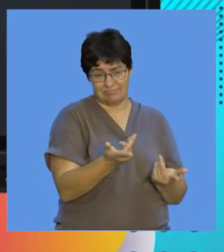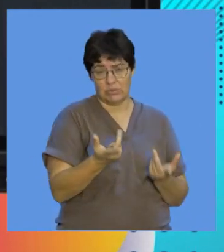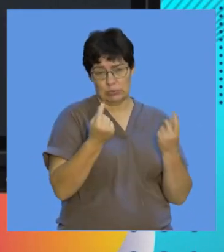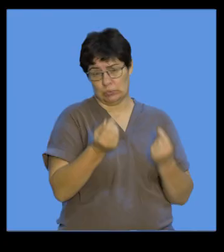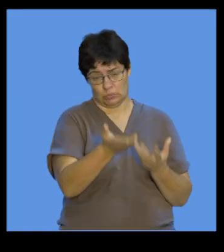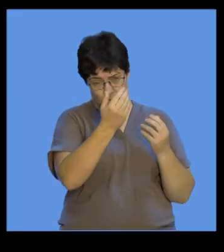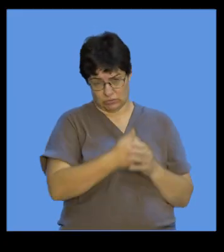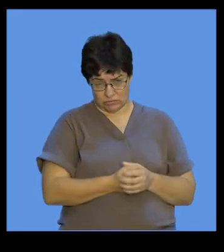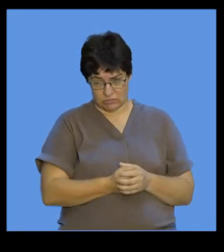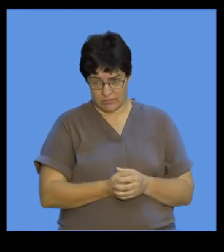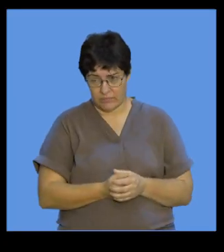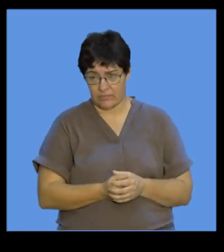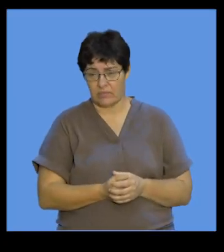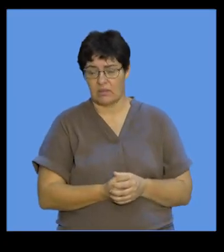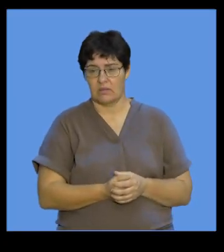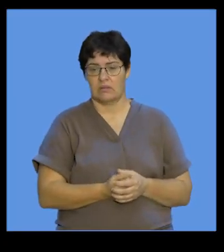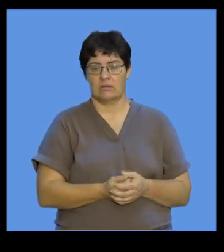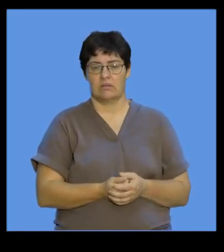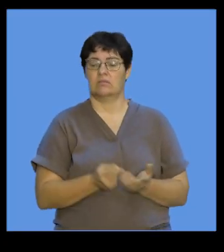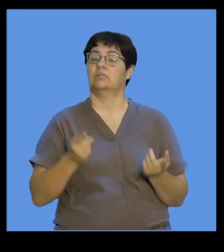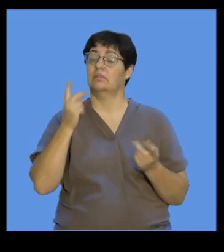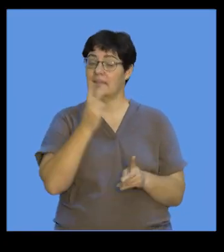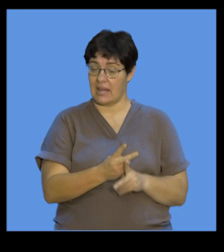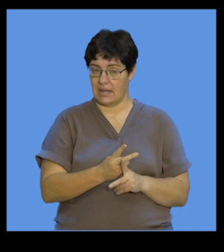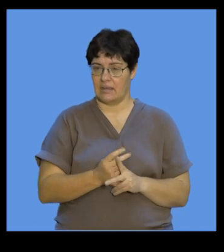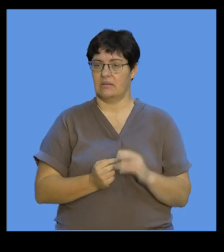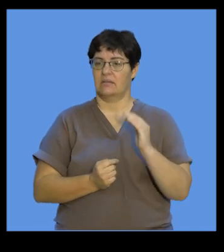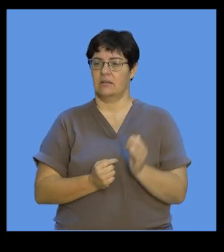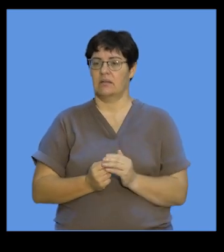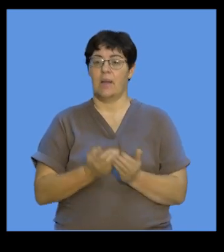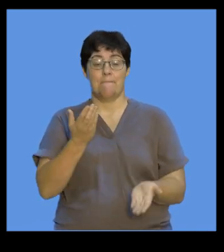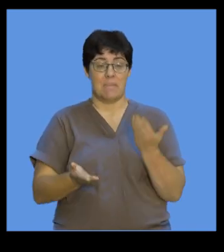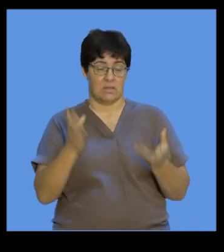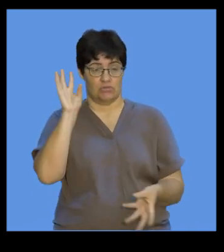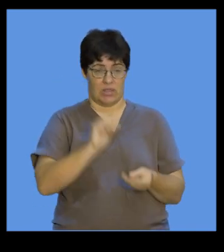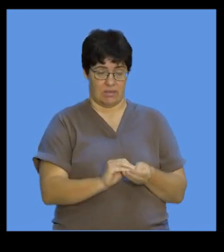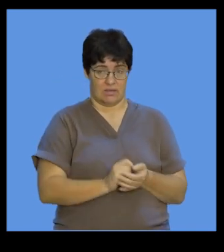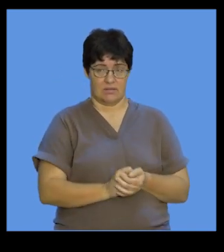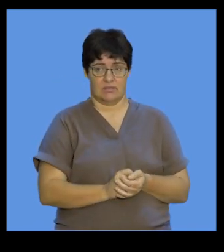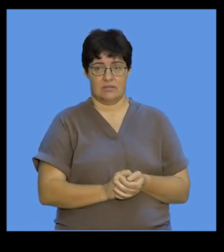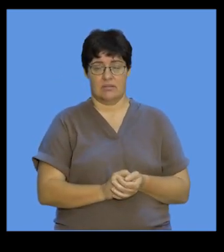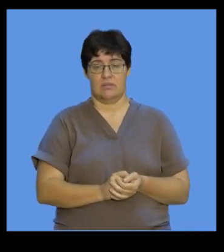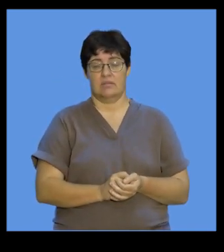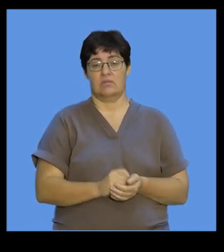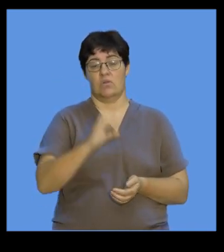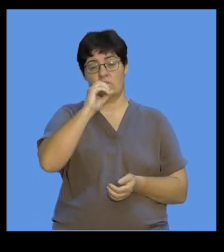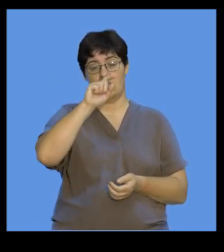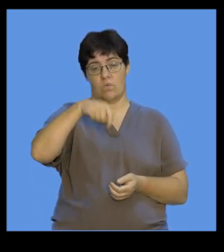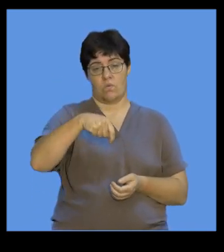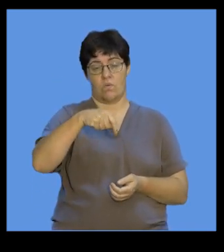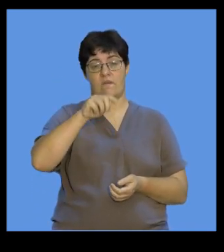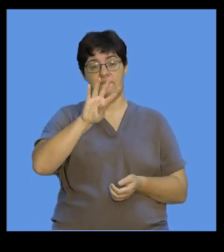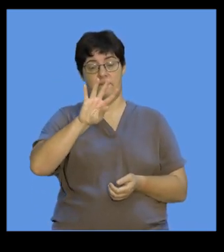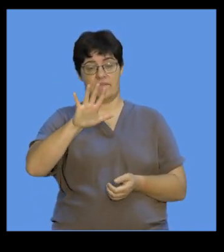your calculator. Then I'm going to add the two masses together. So 0.45